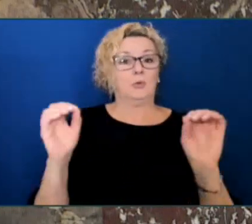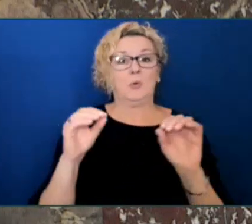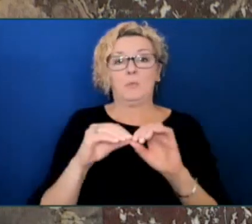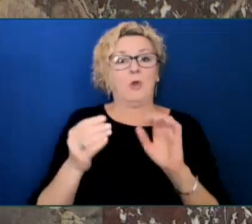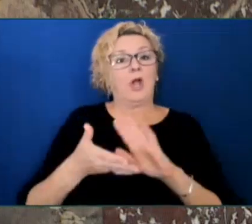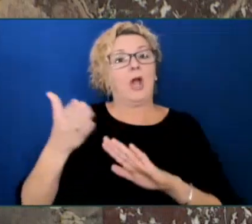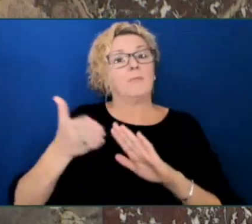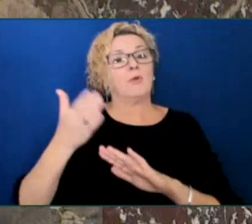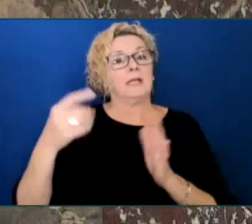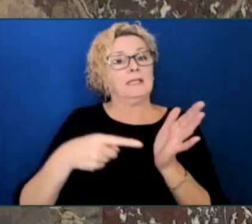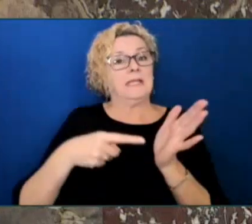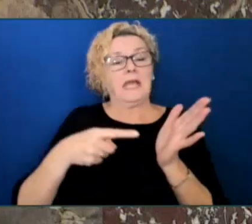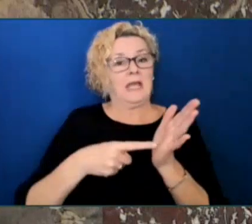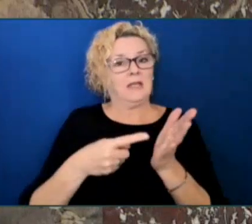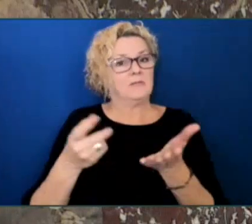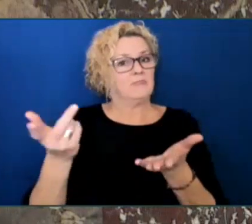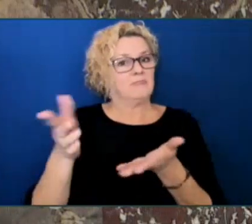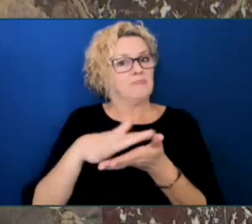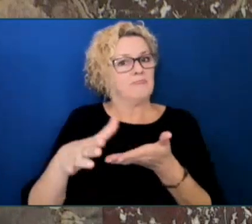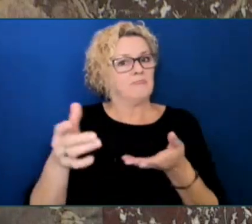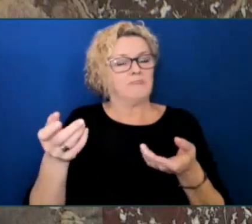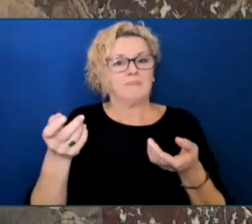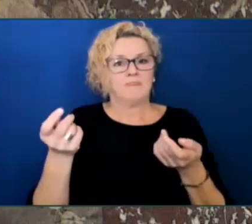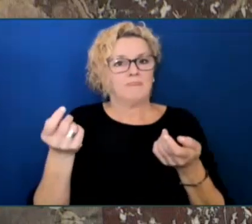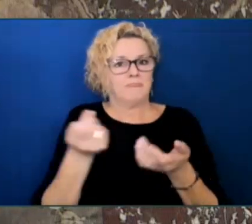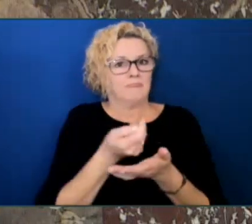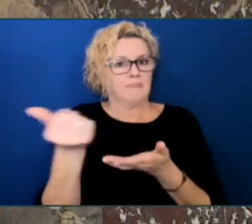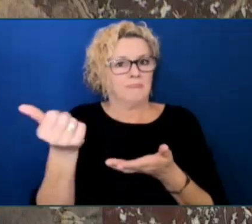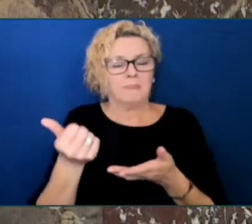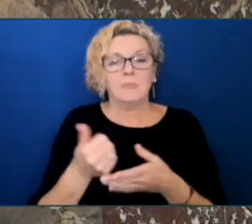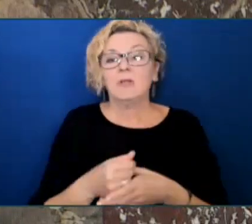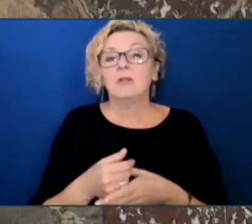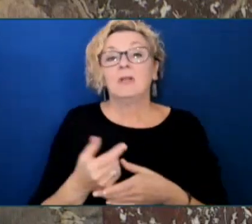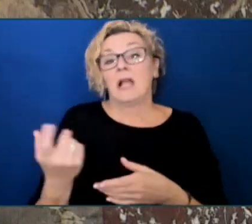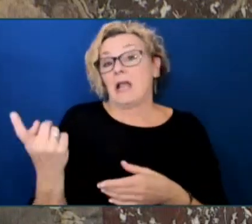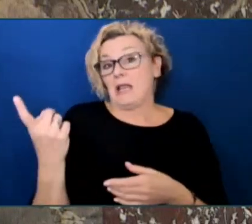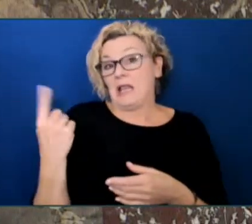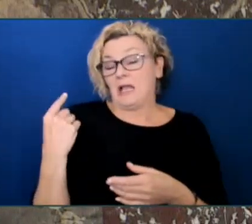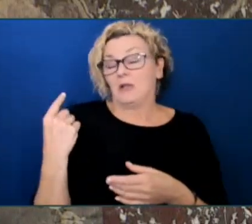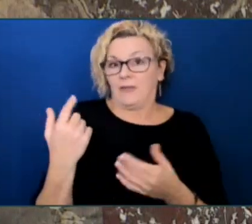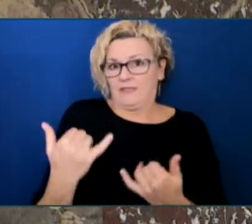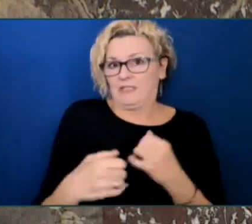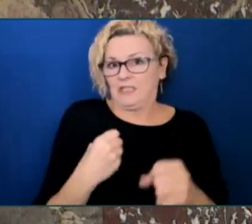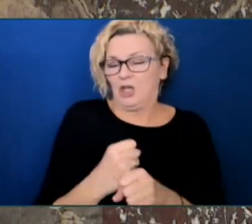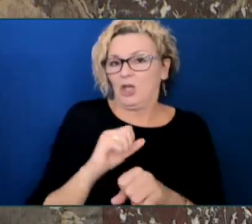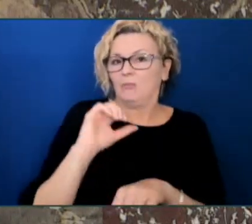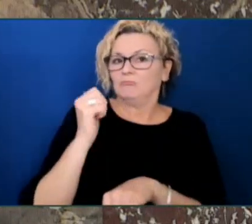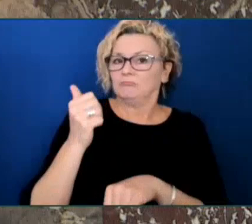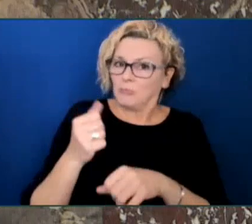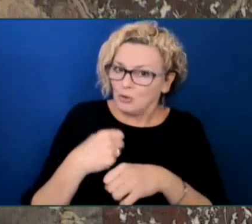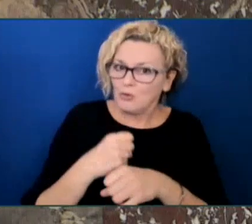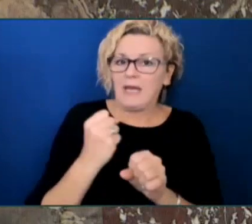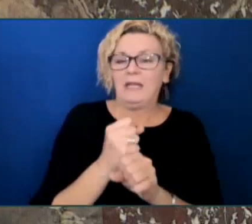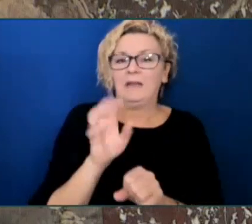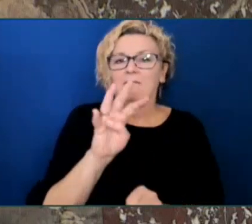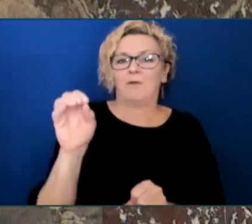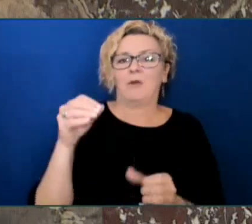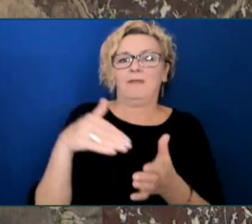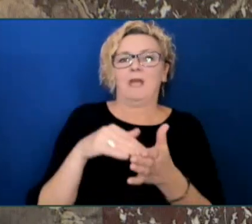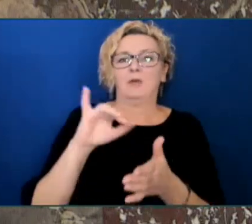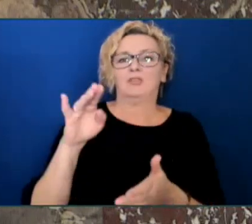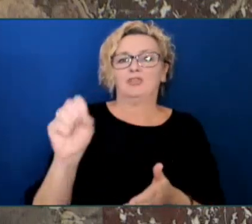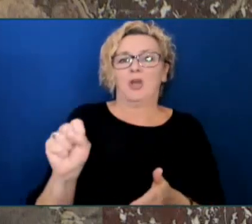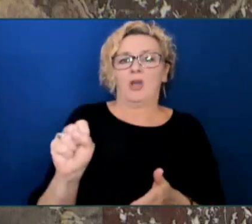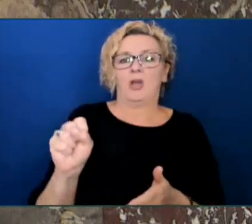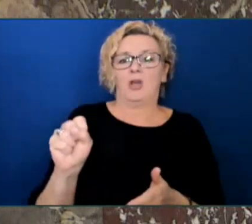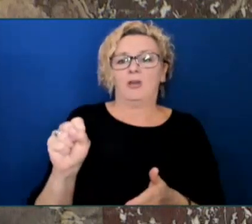we created more than 40,000 jobs already this year, more than 50,000 last year. When they were in government